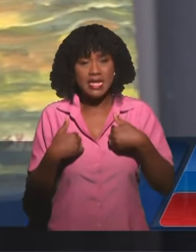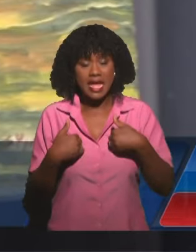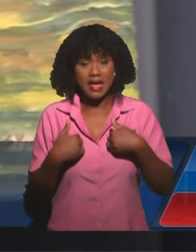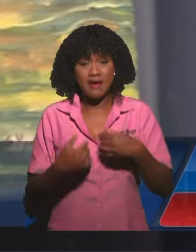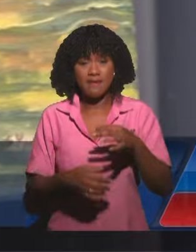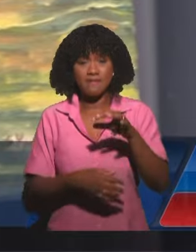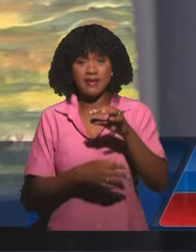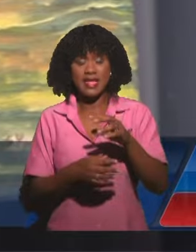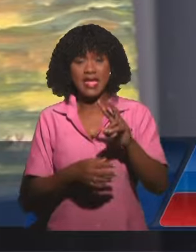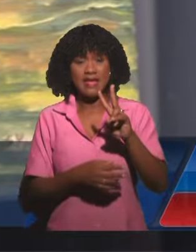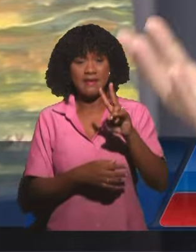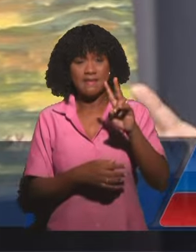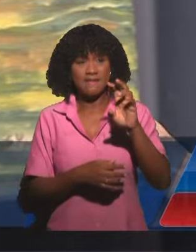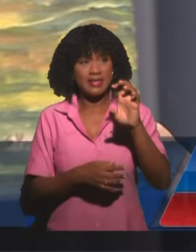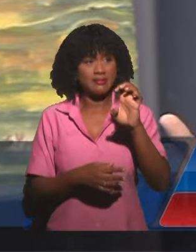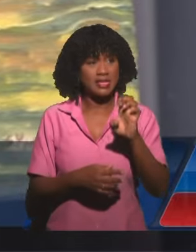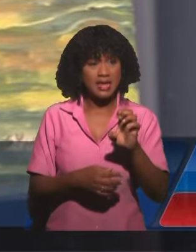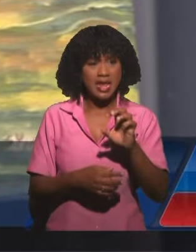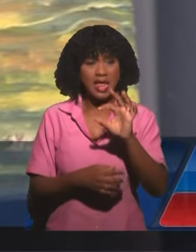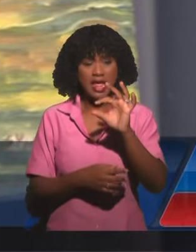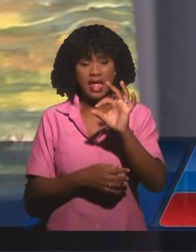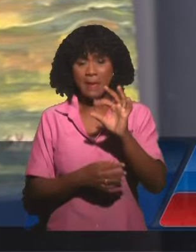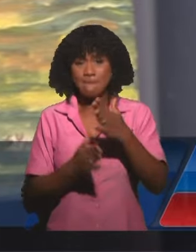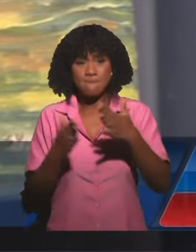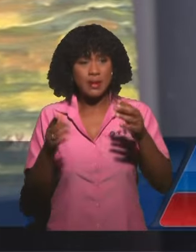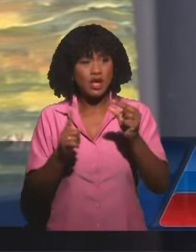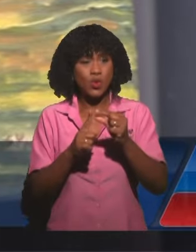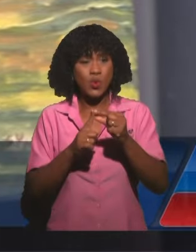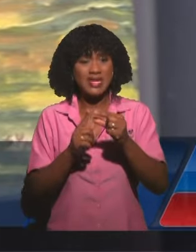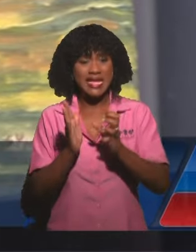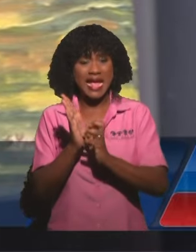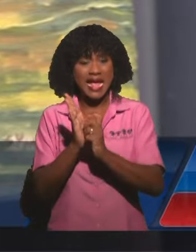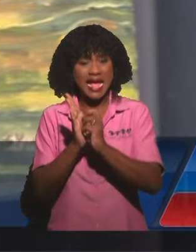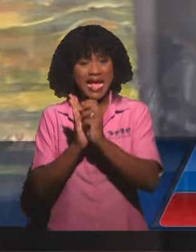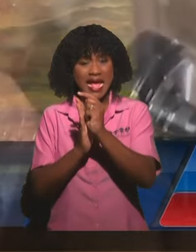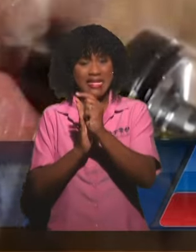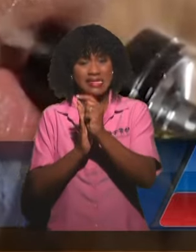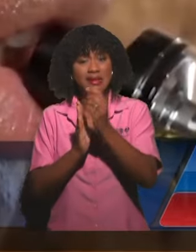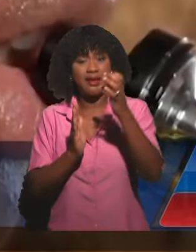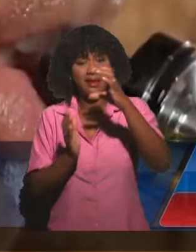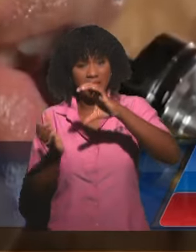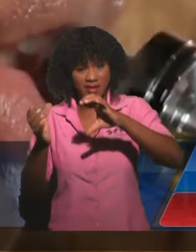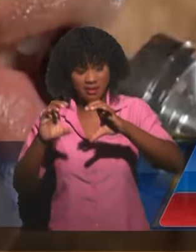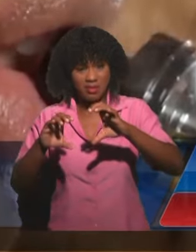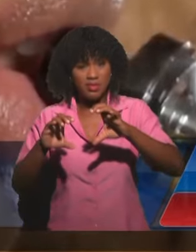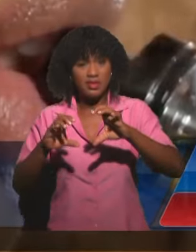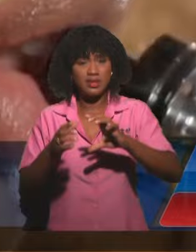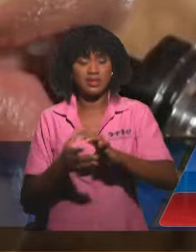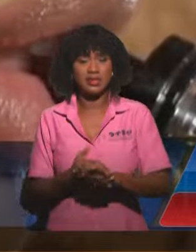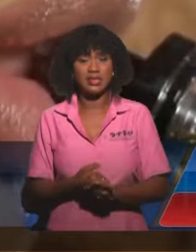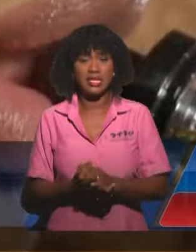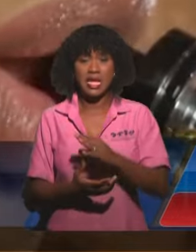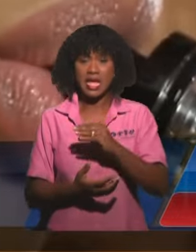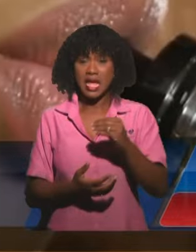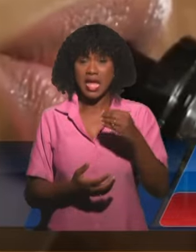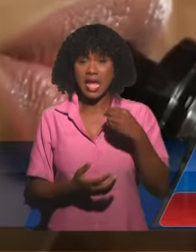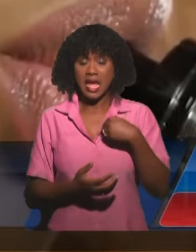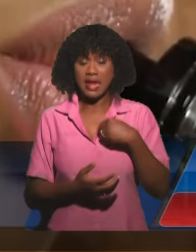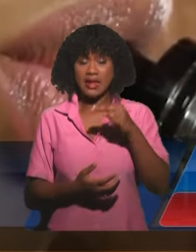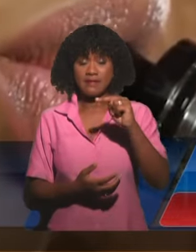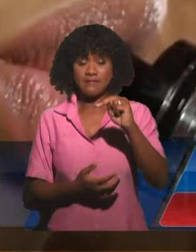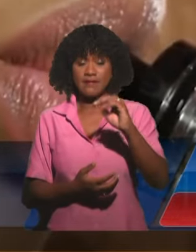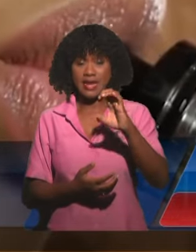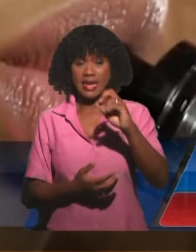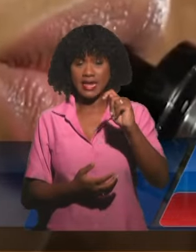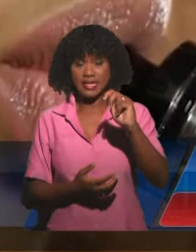formaldehyde, vitamin E acetate, and it's big fancy words for cancer-causing agents. In addition, there is nicotine in these